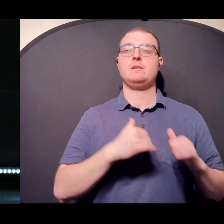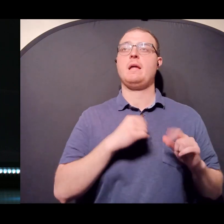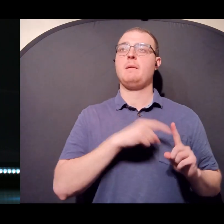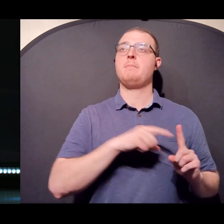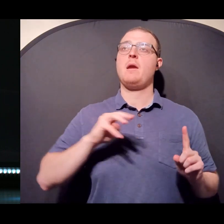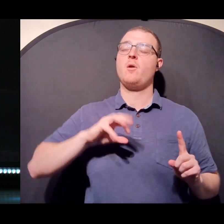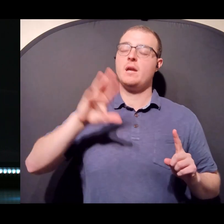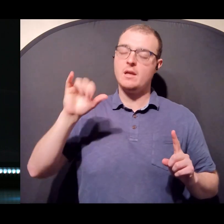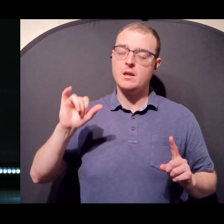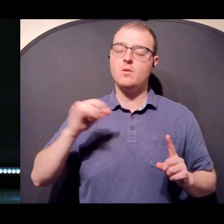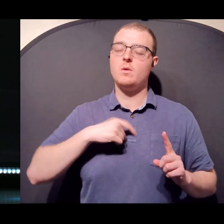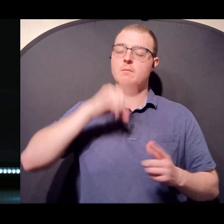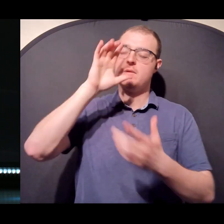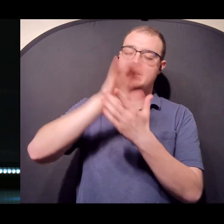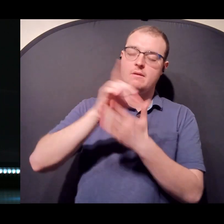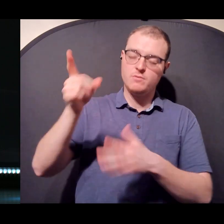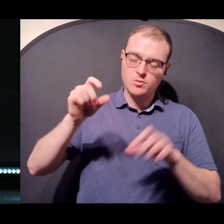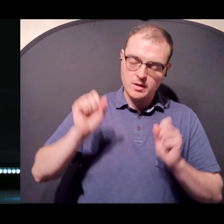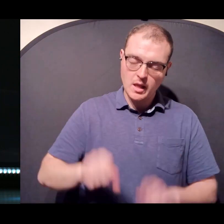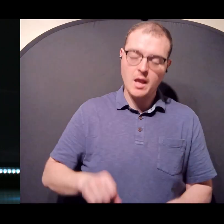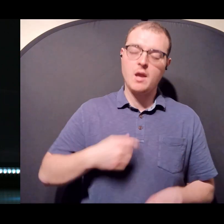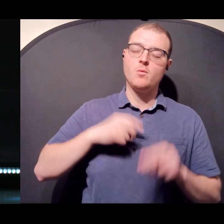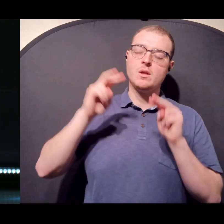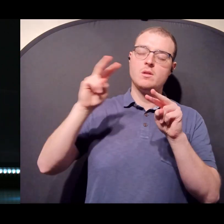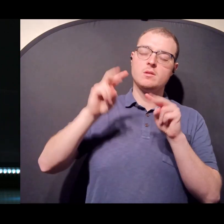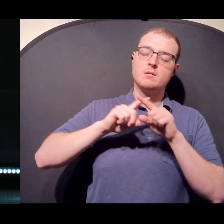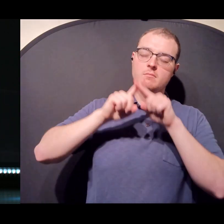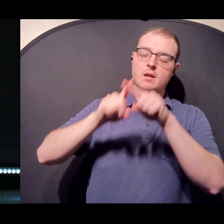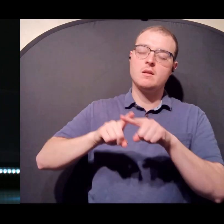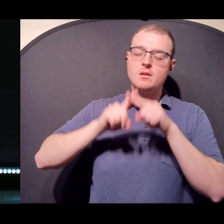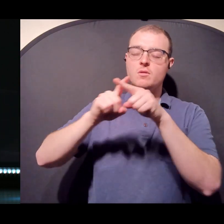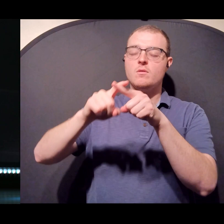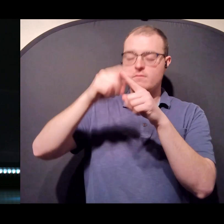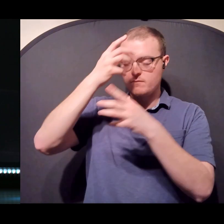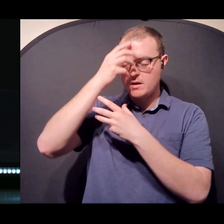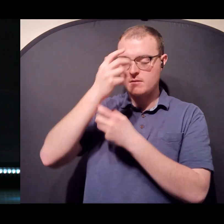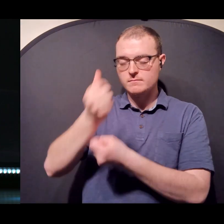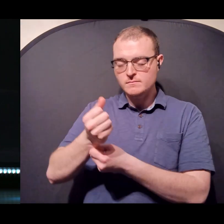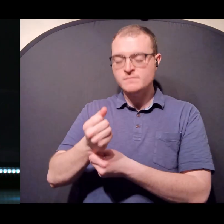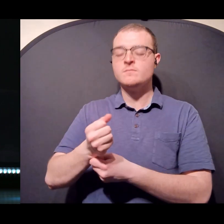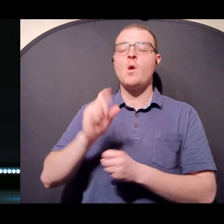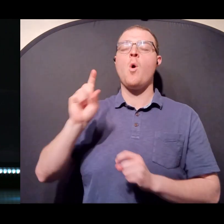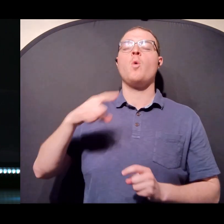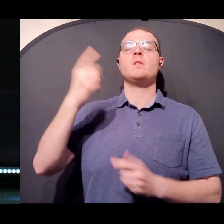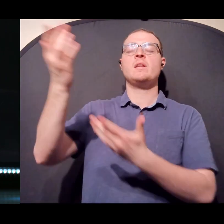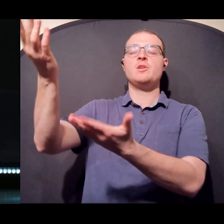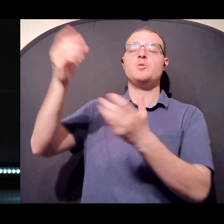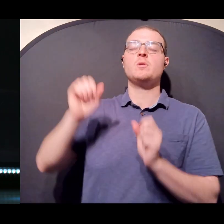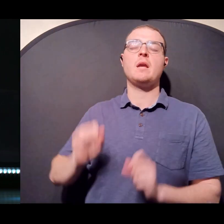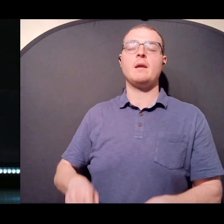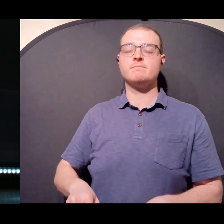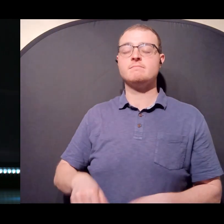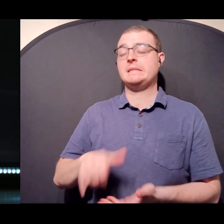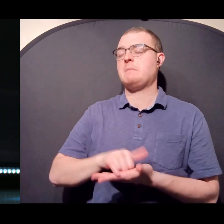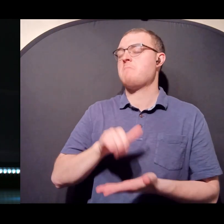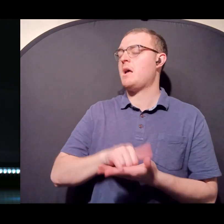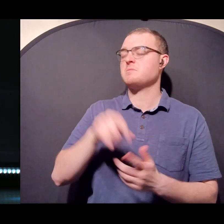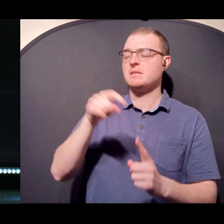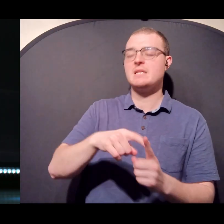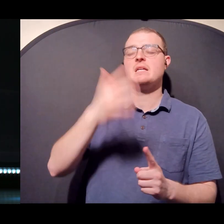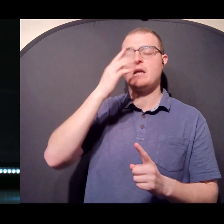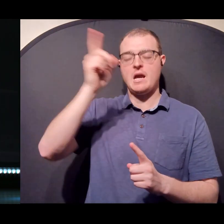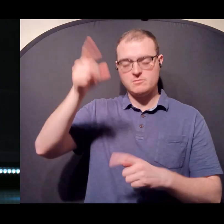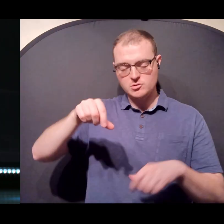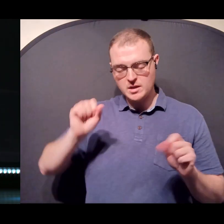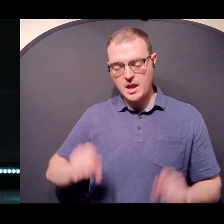relationship with you. For something that only you can do. And so God, right now, breathe in faith, increase our